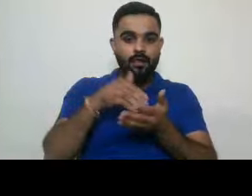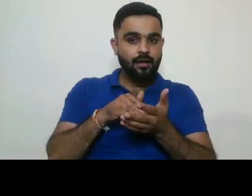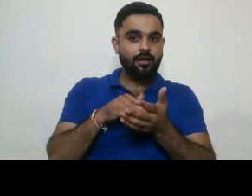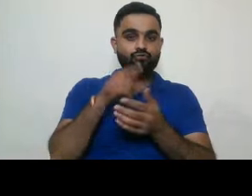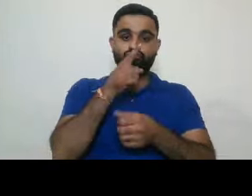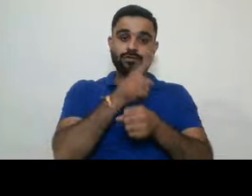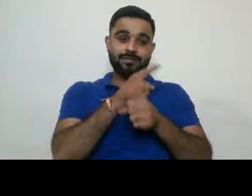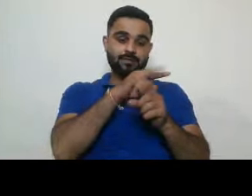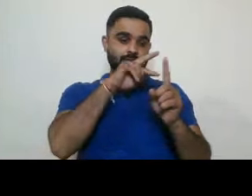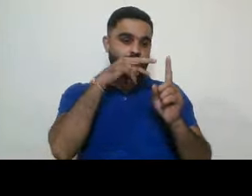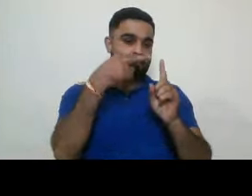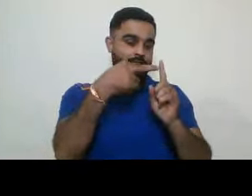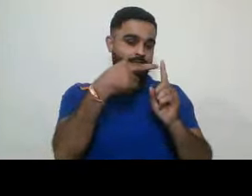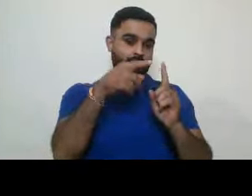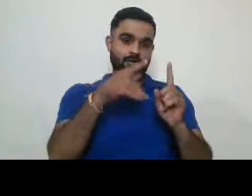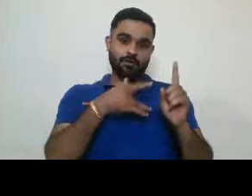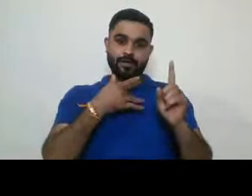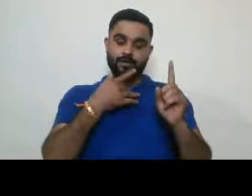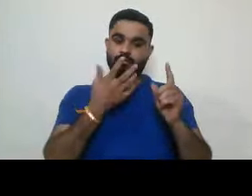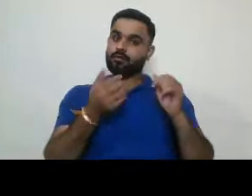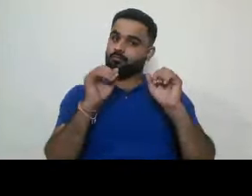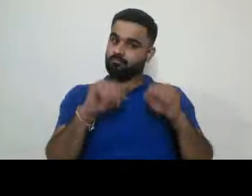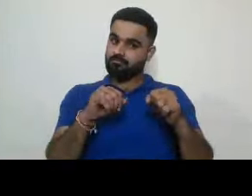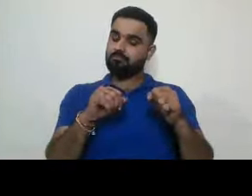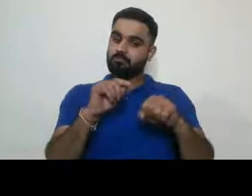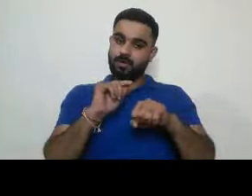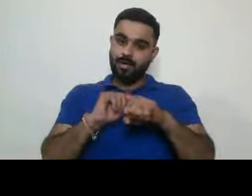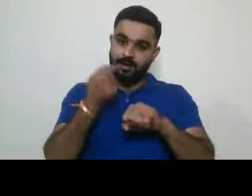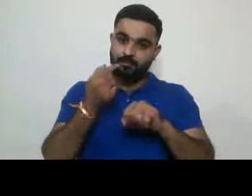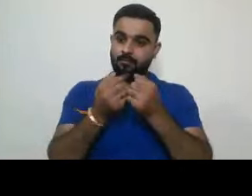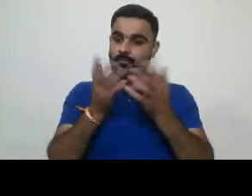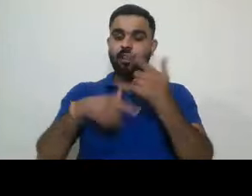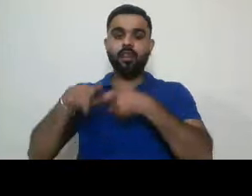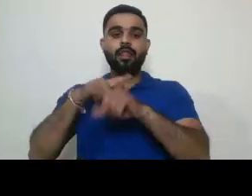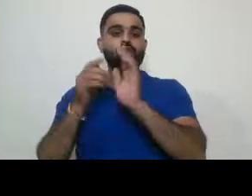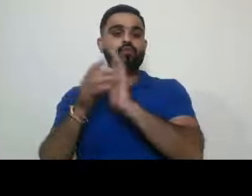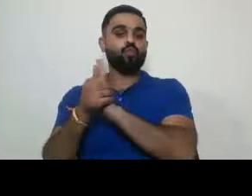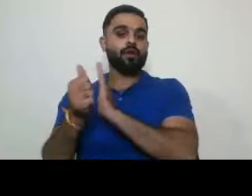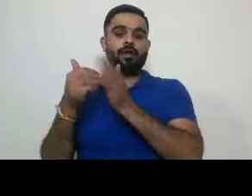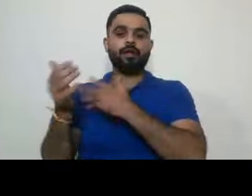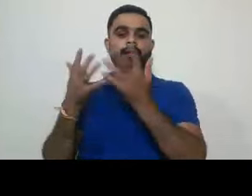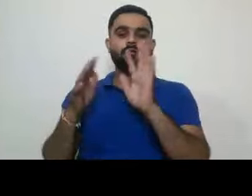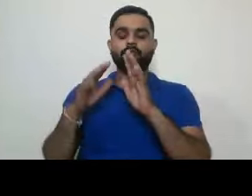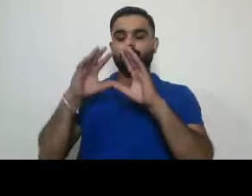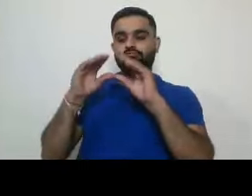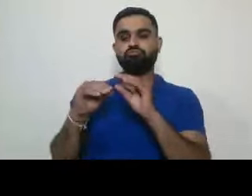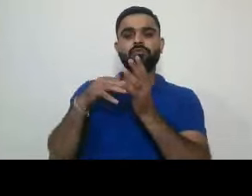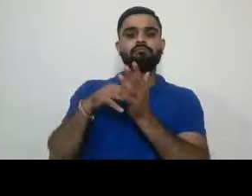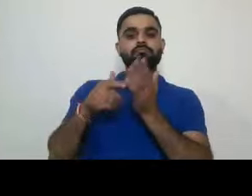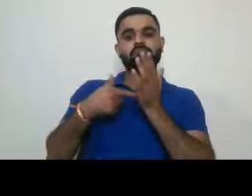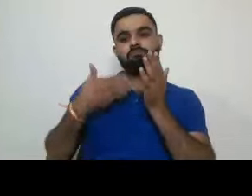teacher's perspective, they felt that there are perceived benefits for all the language skills. However, there's a lack of training.